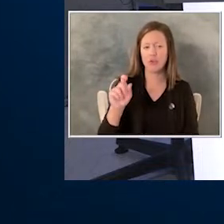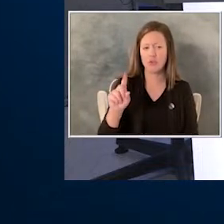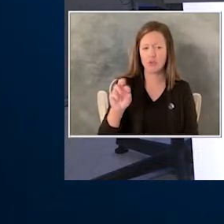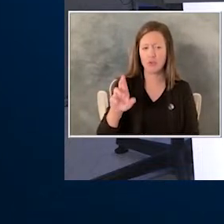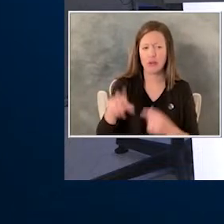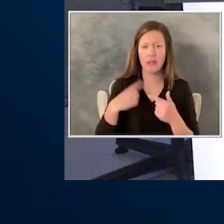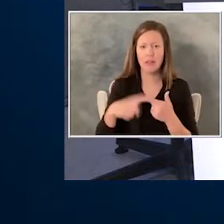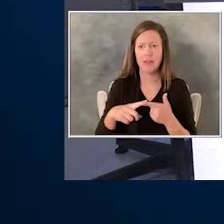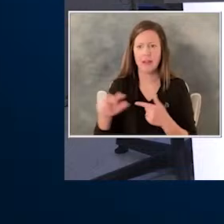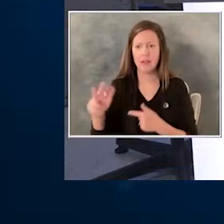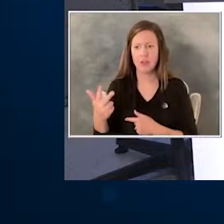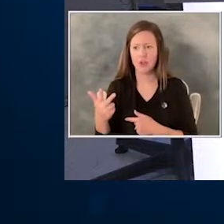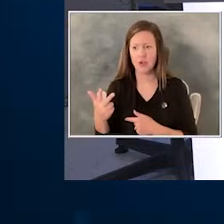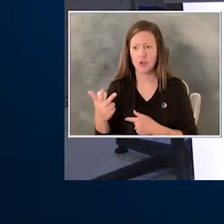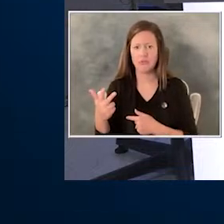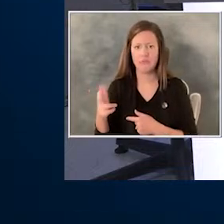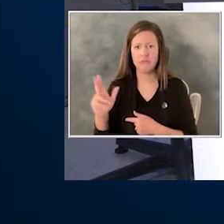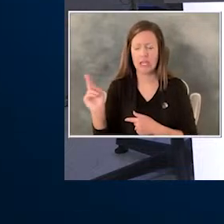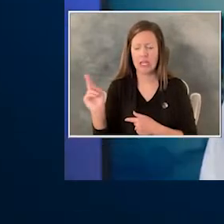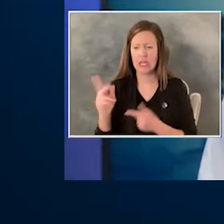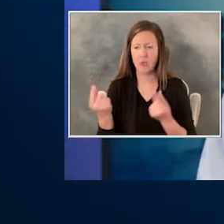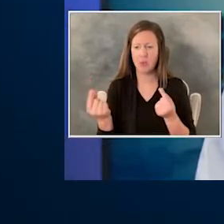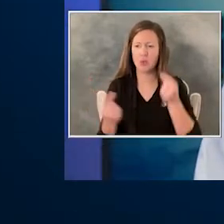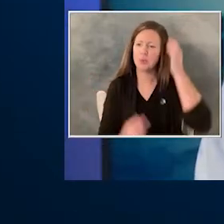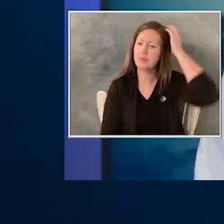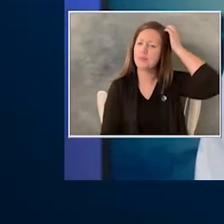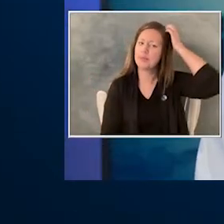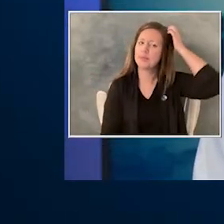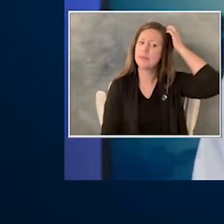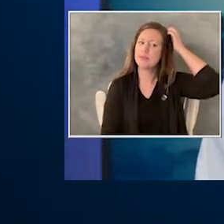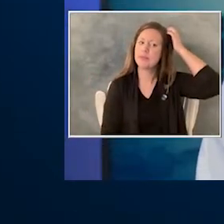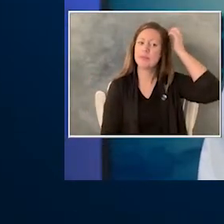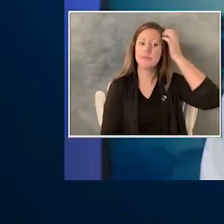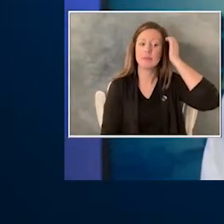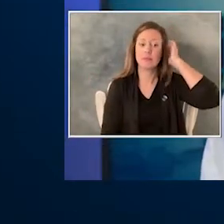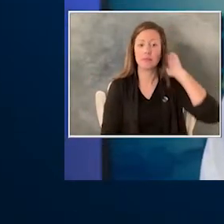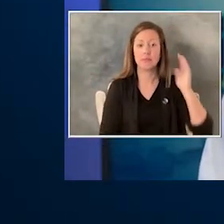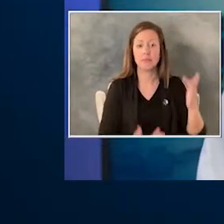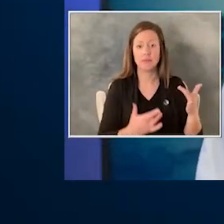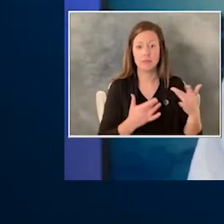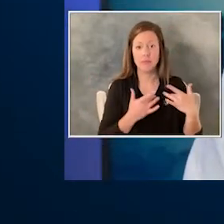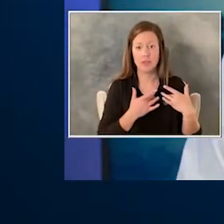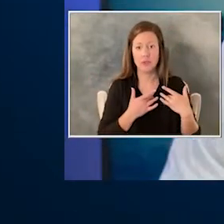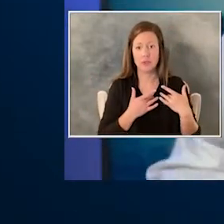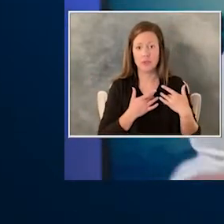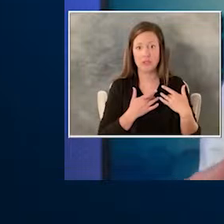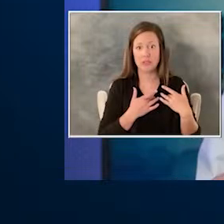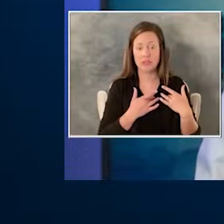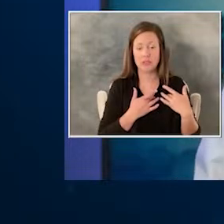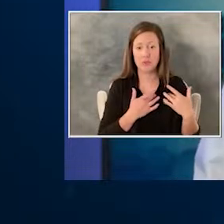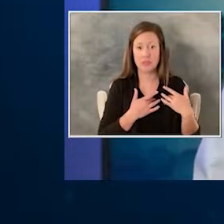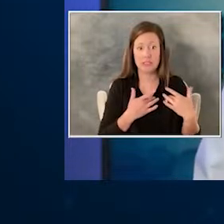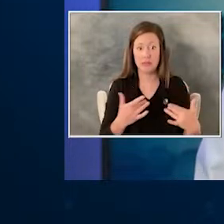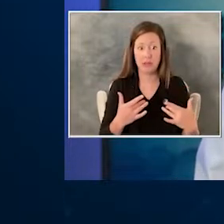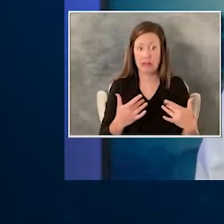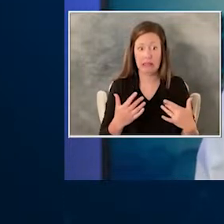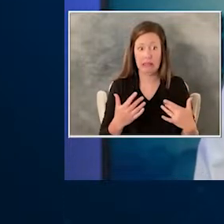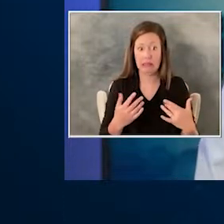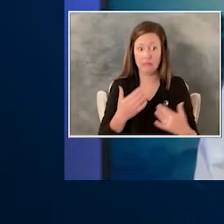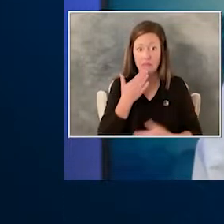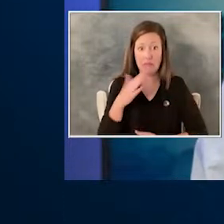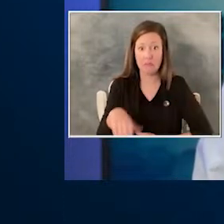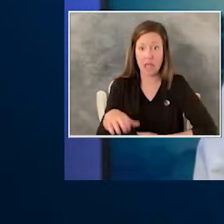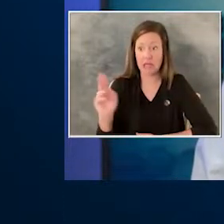bum kidney? We typically don't need to take out the 2 native kidneys. They typically will just continue to function a little